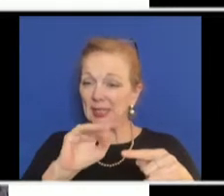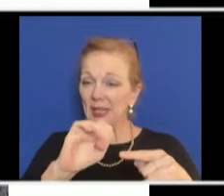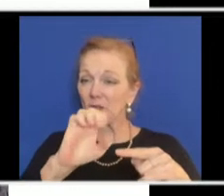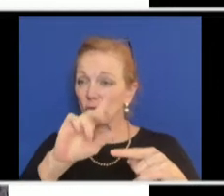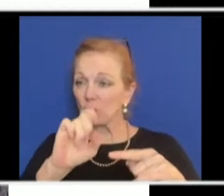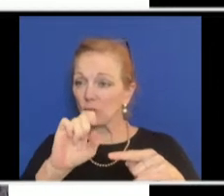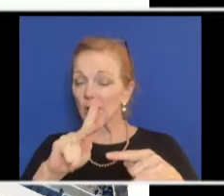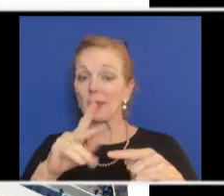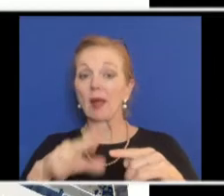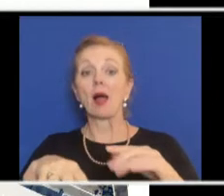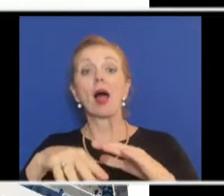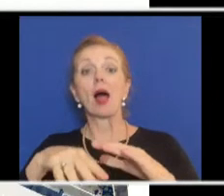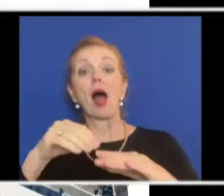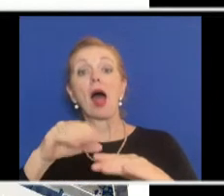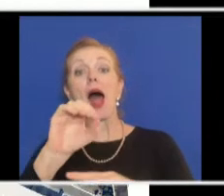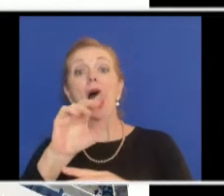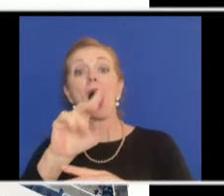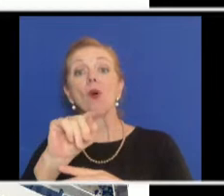outlet mall